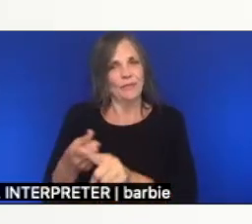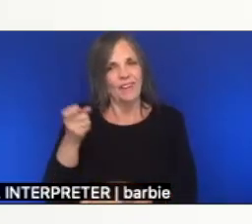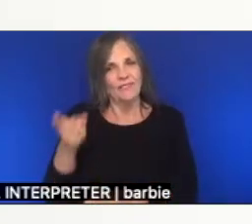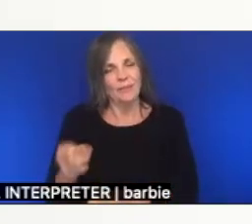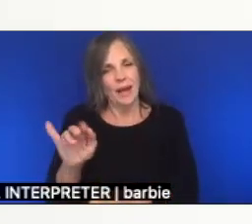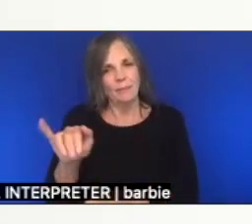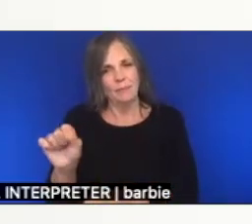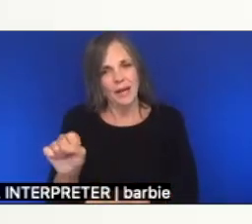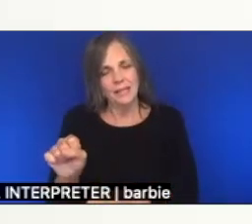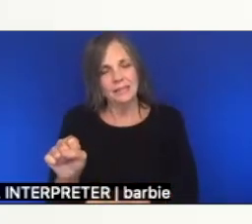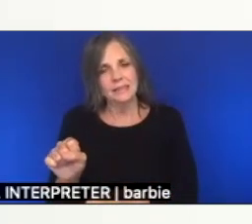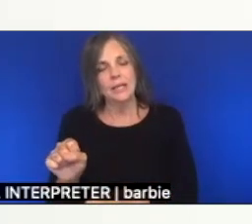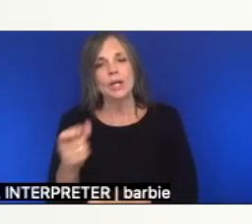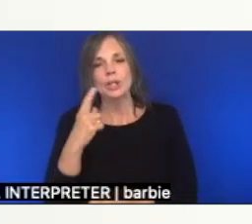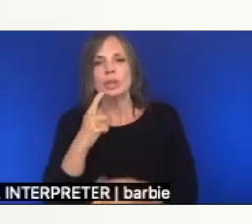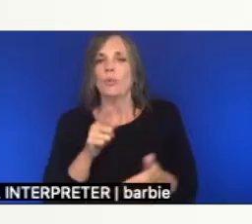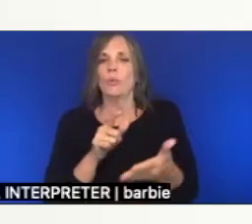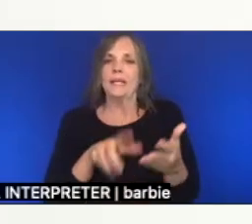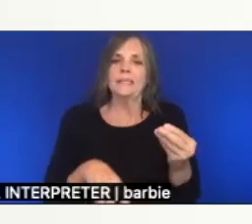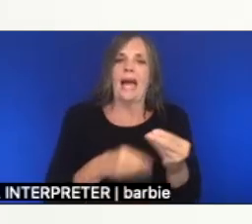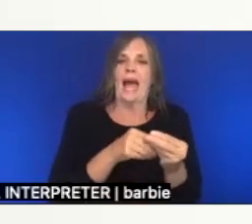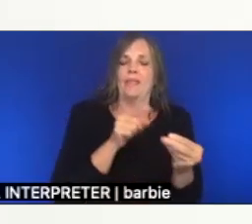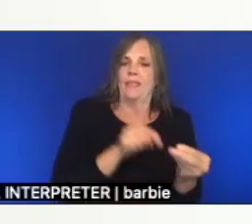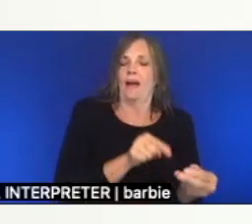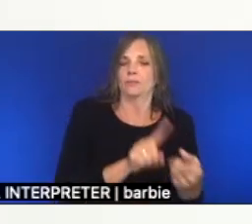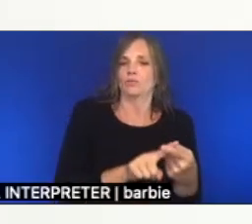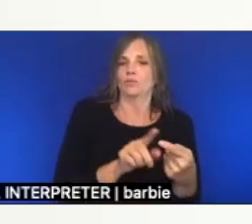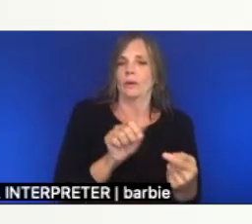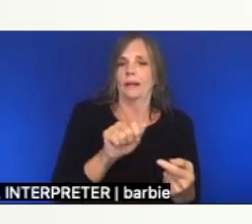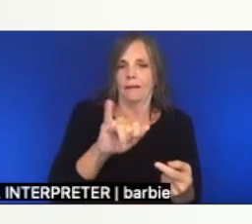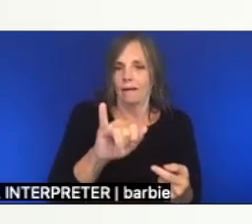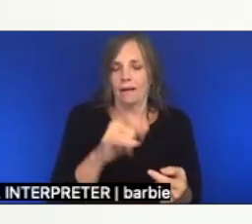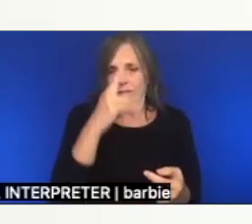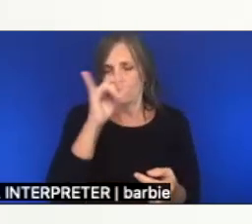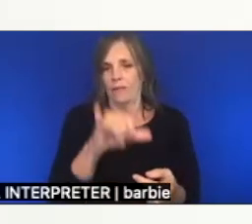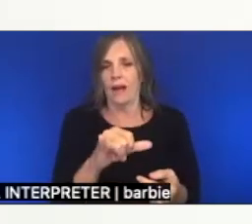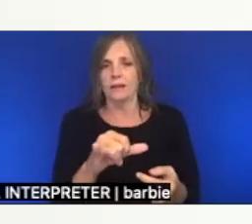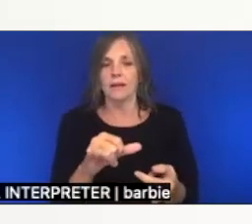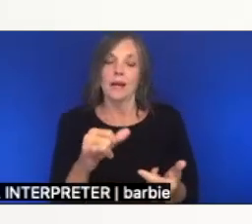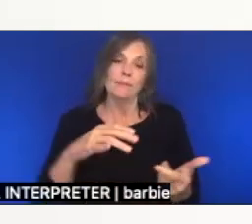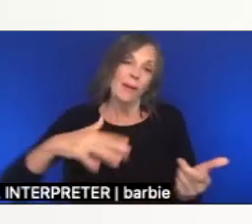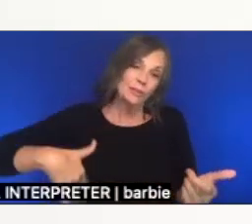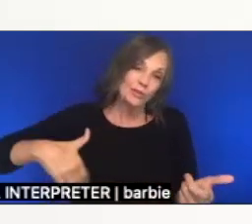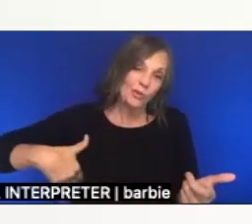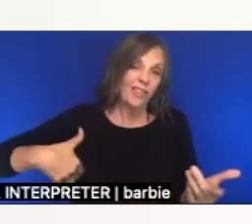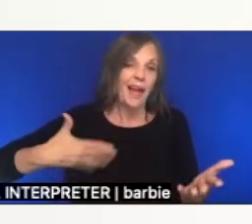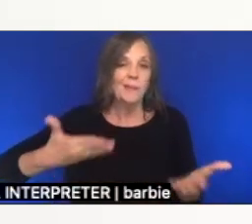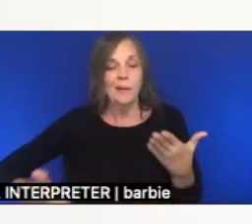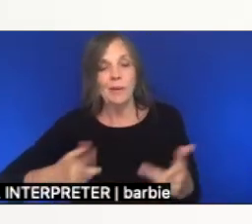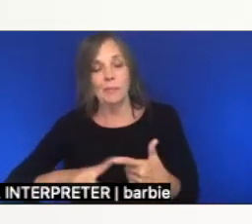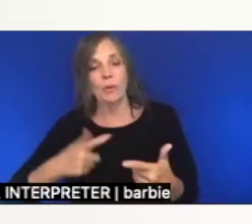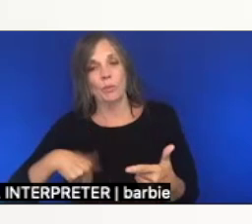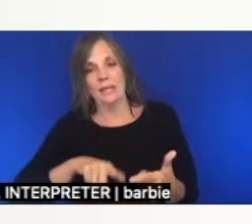bit too late still, but I don't know, I still have the hope that we can get the communities to be involved, and so that they can